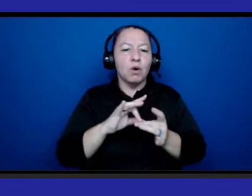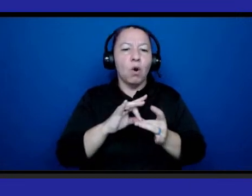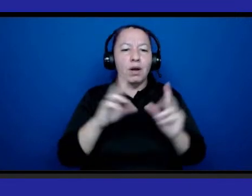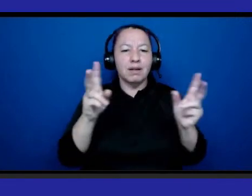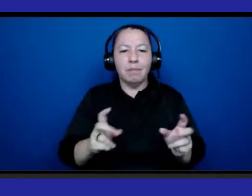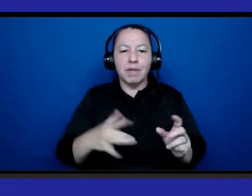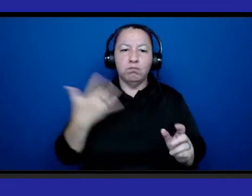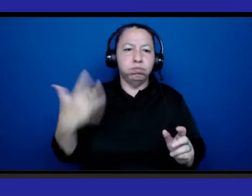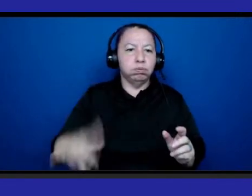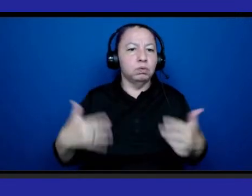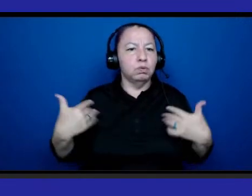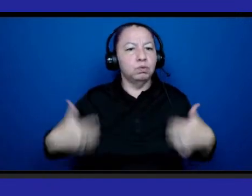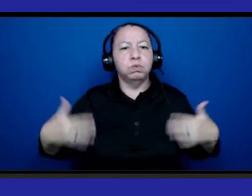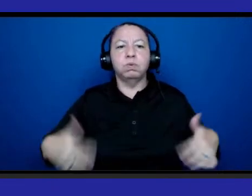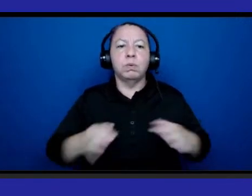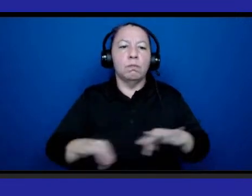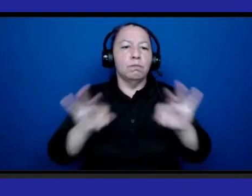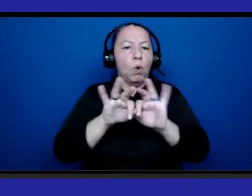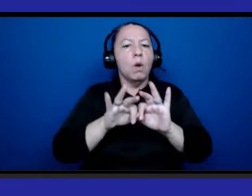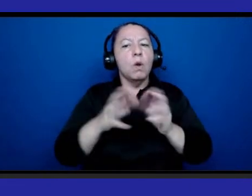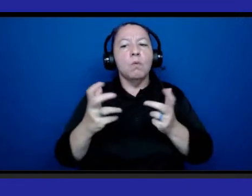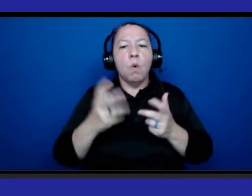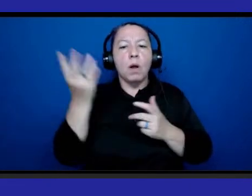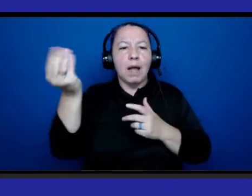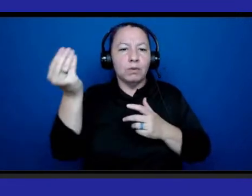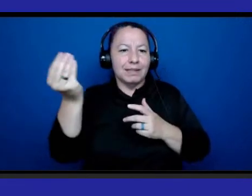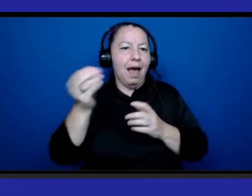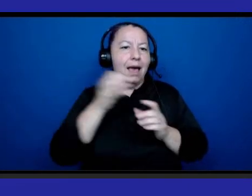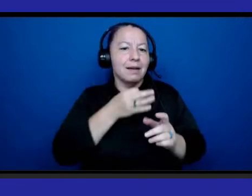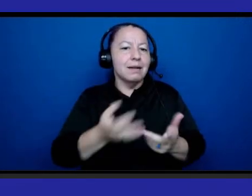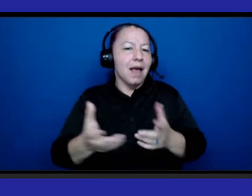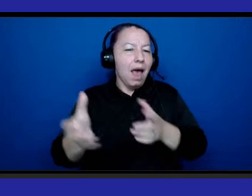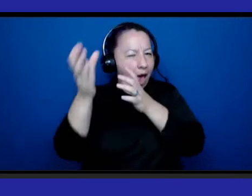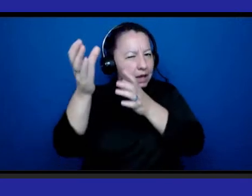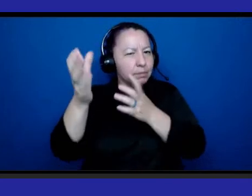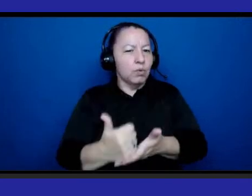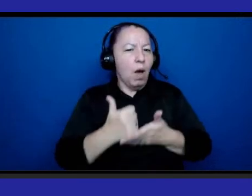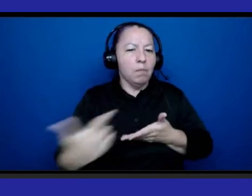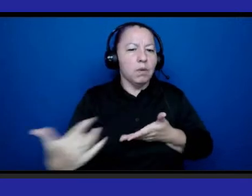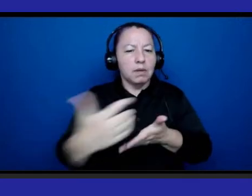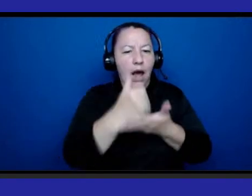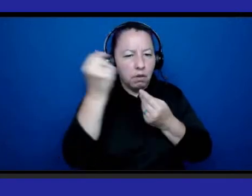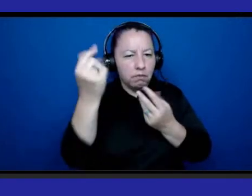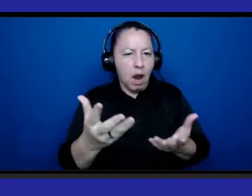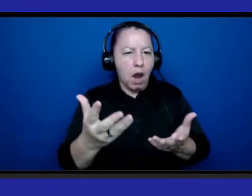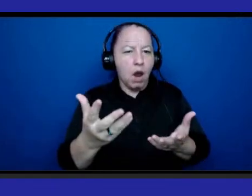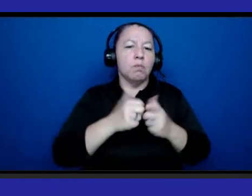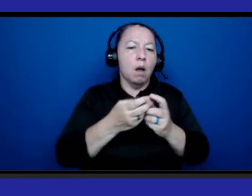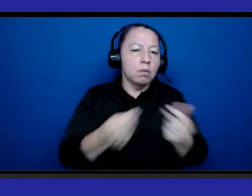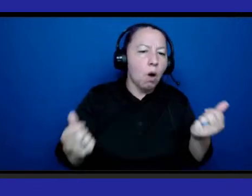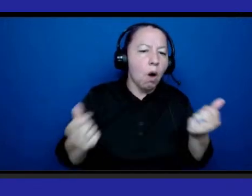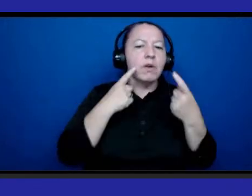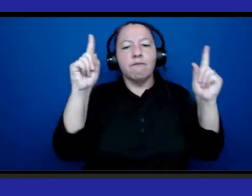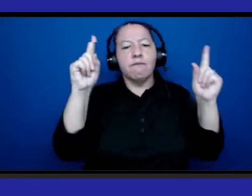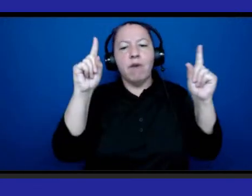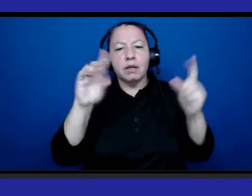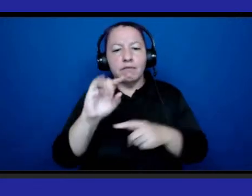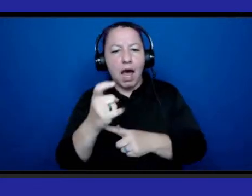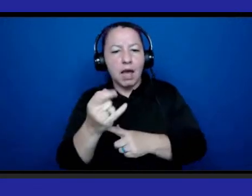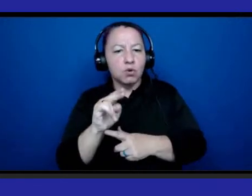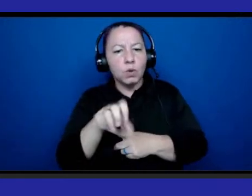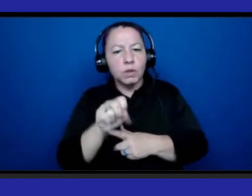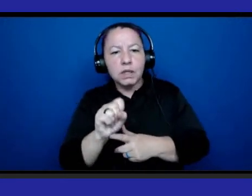get external experts to help us in terms of gathering information, problem solving, effective diagnosis of issues,